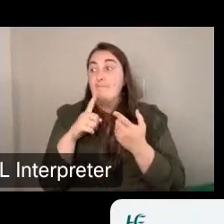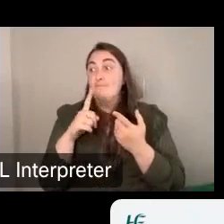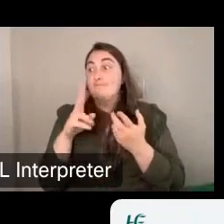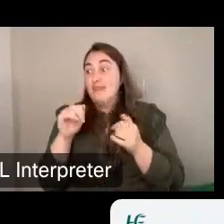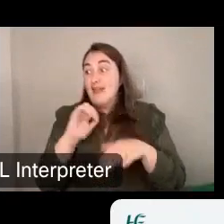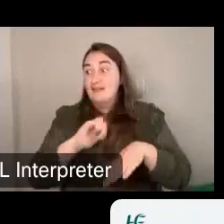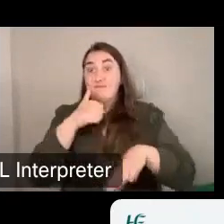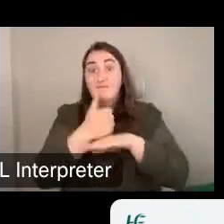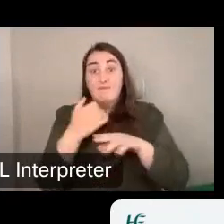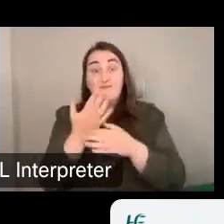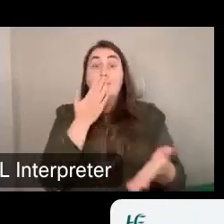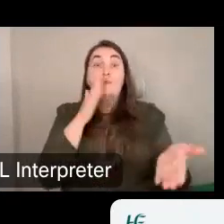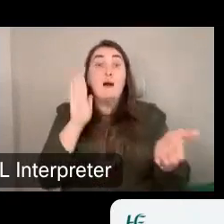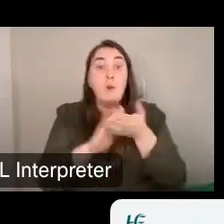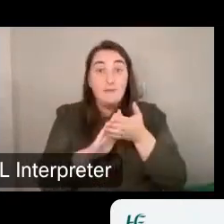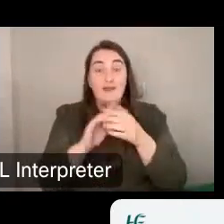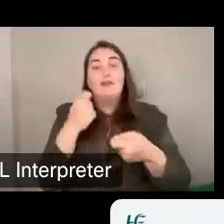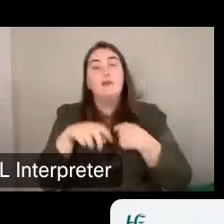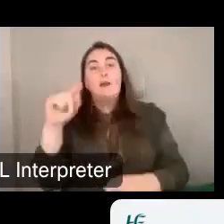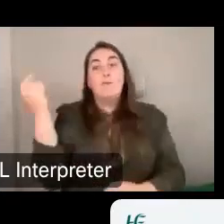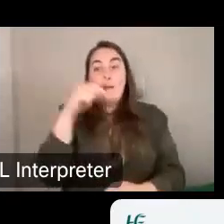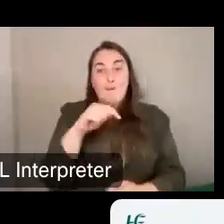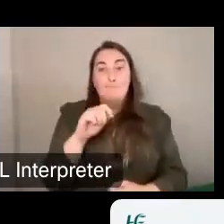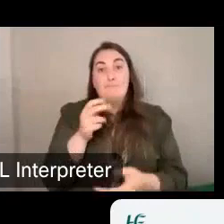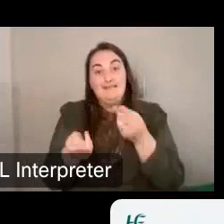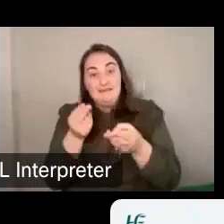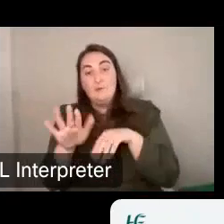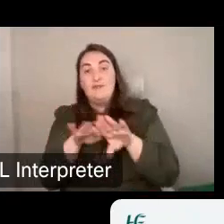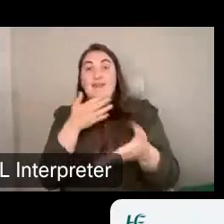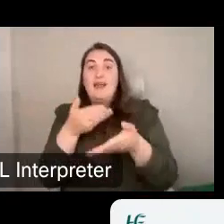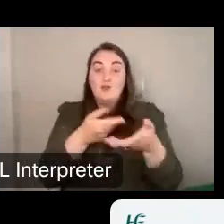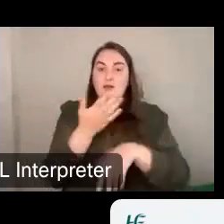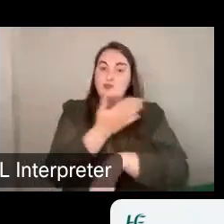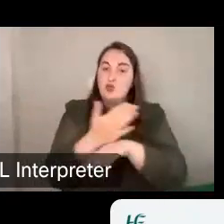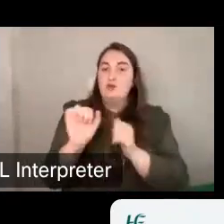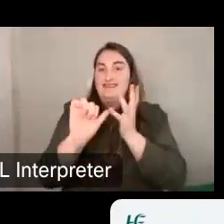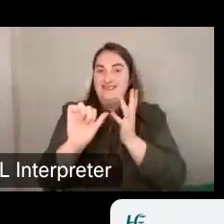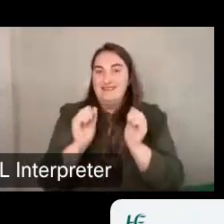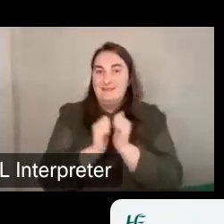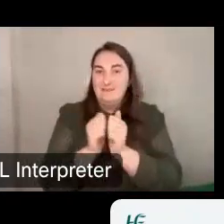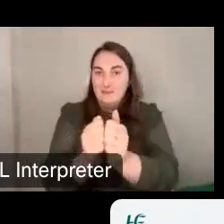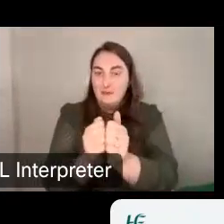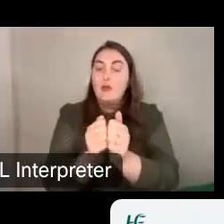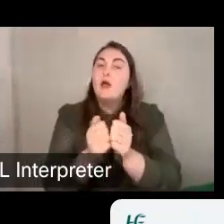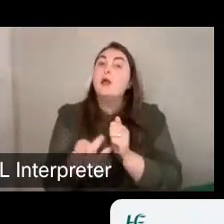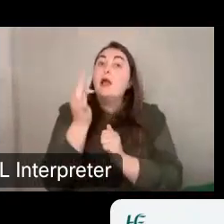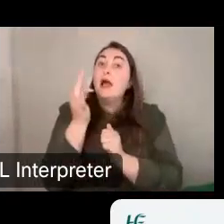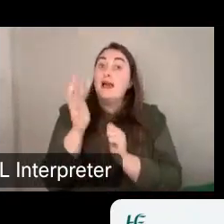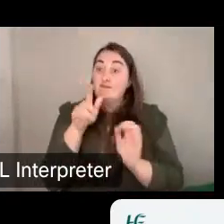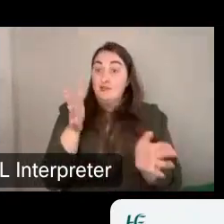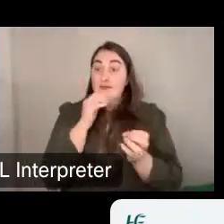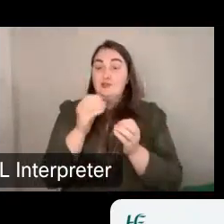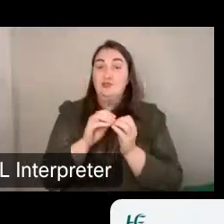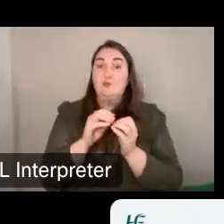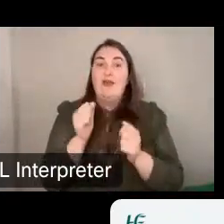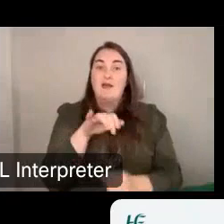up for an appointment, and you will come in and do your assessment with the counsellor and begin your sessions. I said we've a hybrid model, so we've